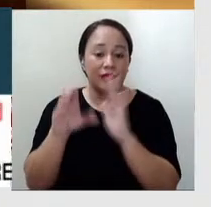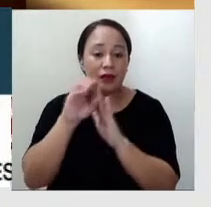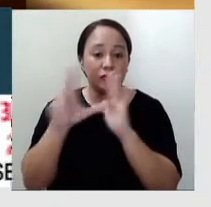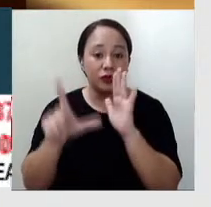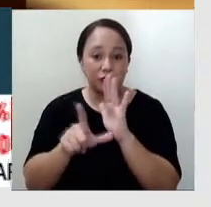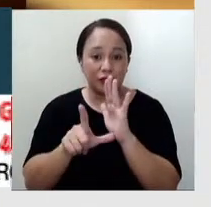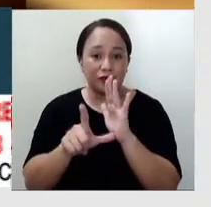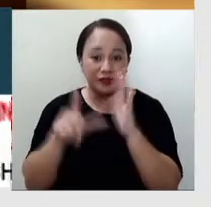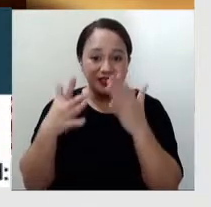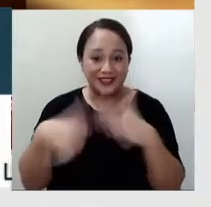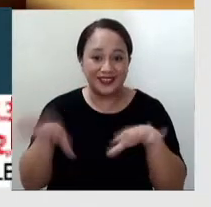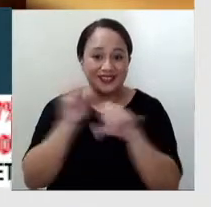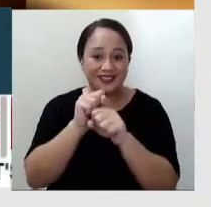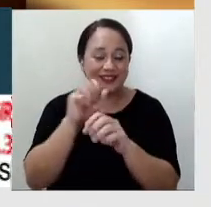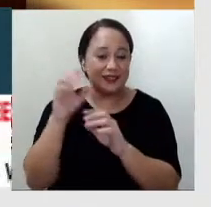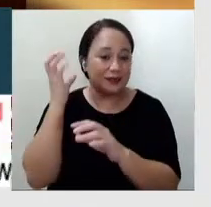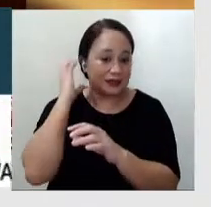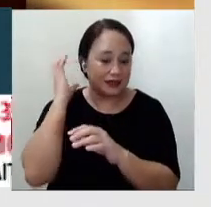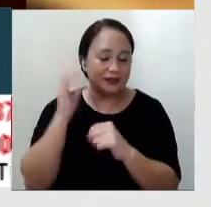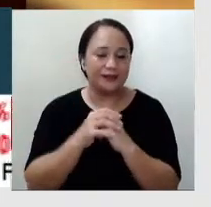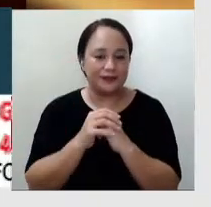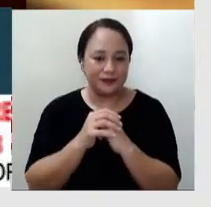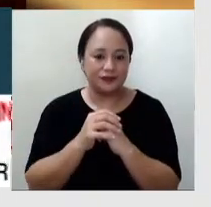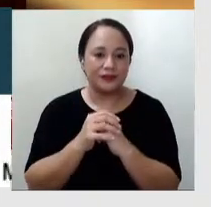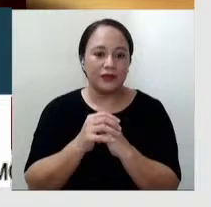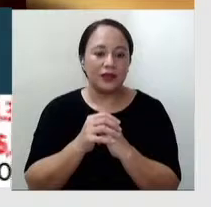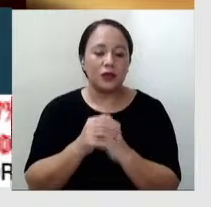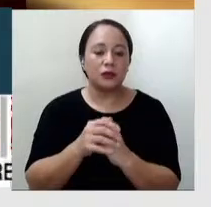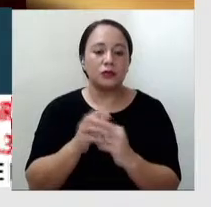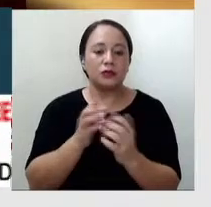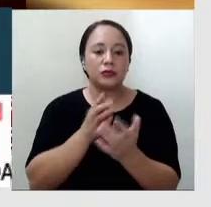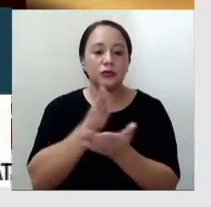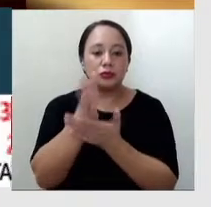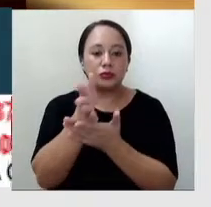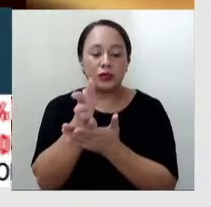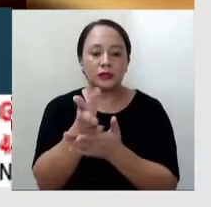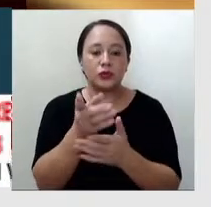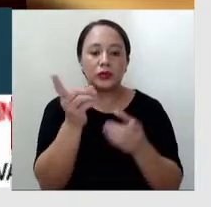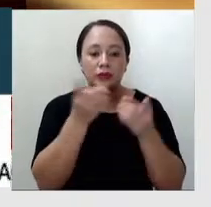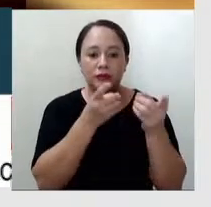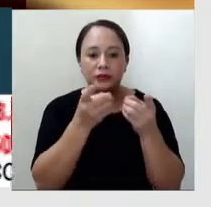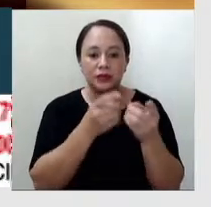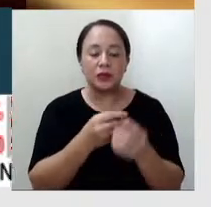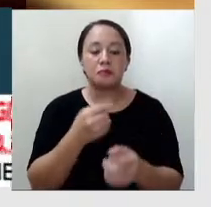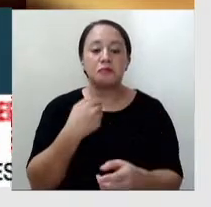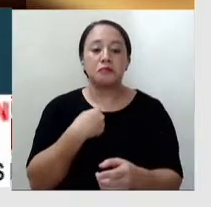right? And the raid sort of was described as sort of